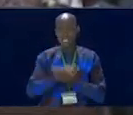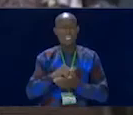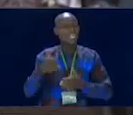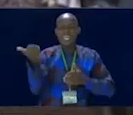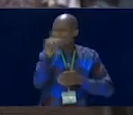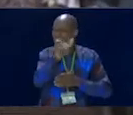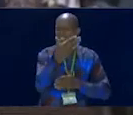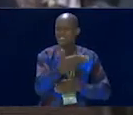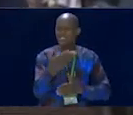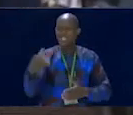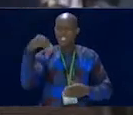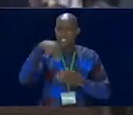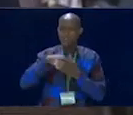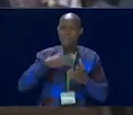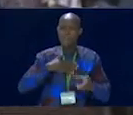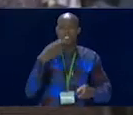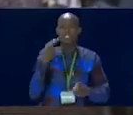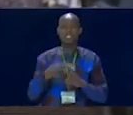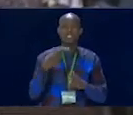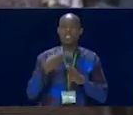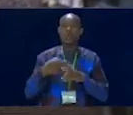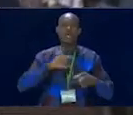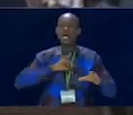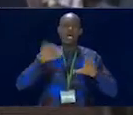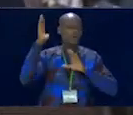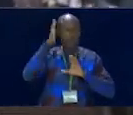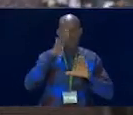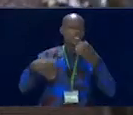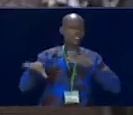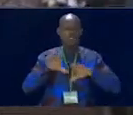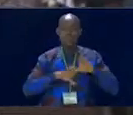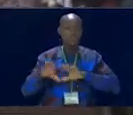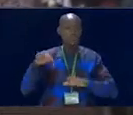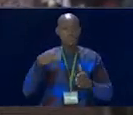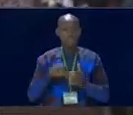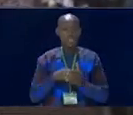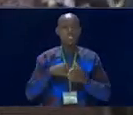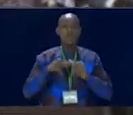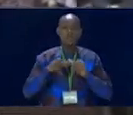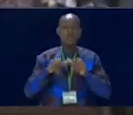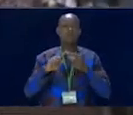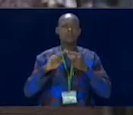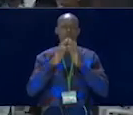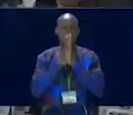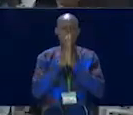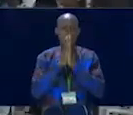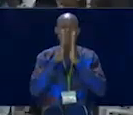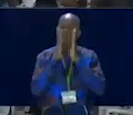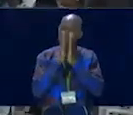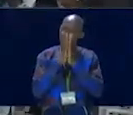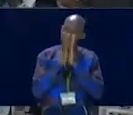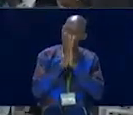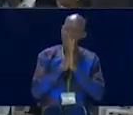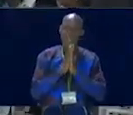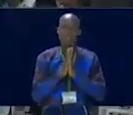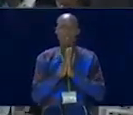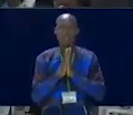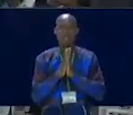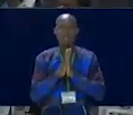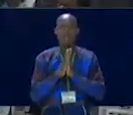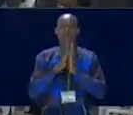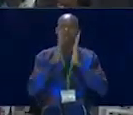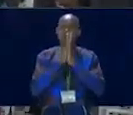anything in my name, I will do it. Ah, can you pray? Can you pray?